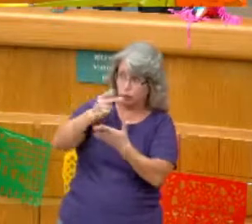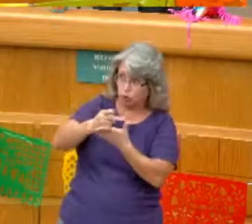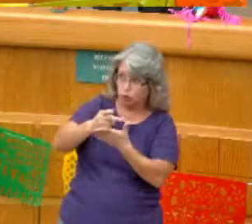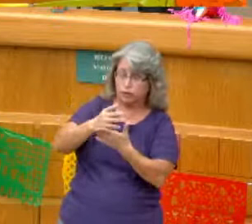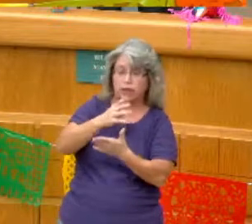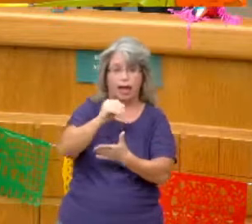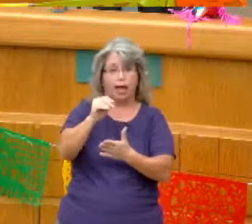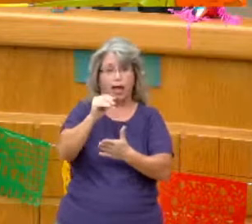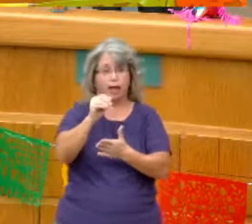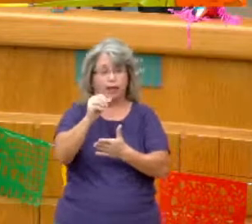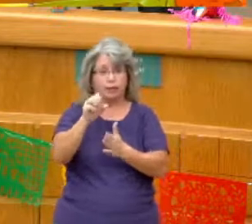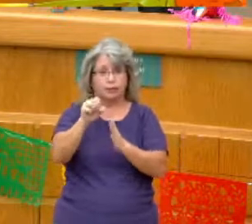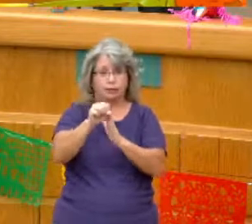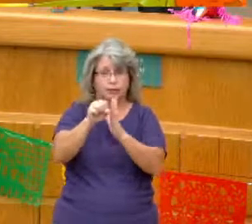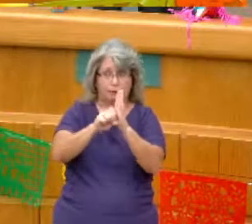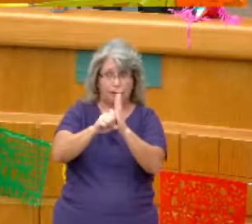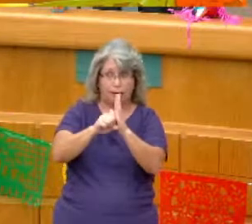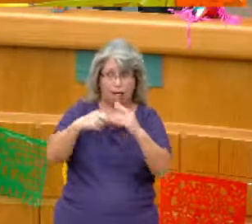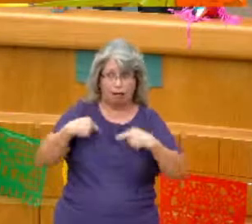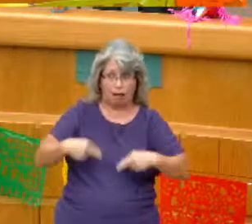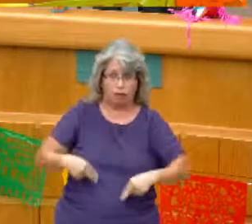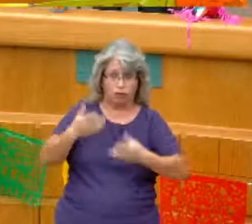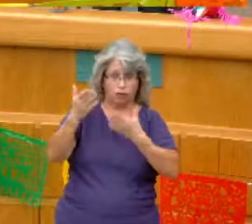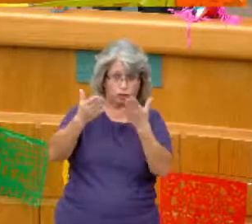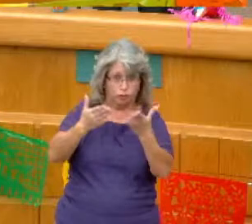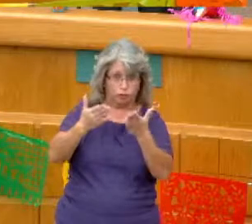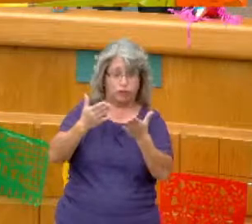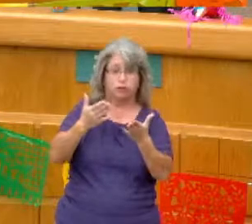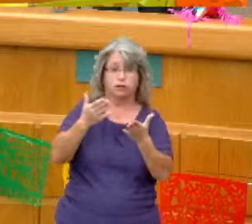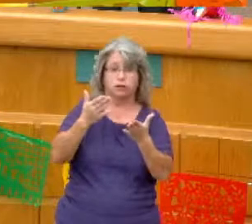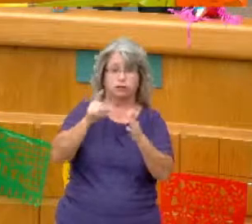to start. So we're hoping as early as this Friday.